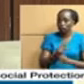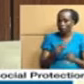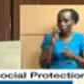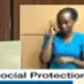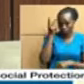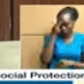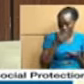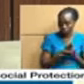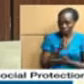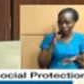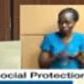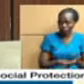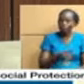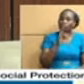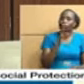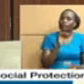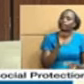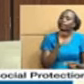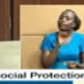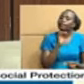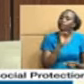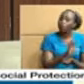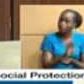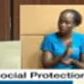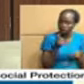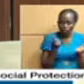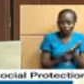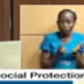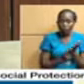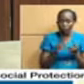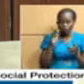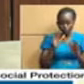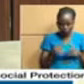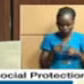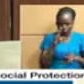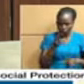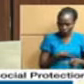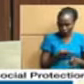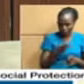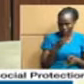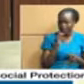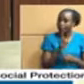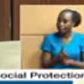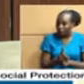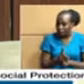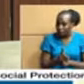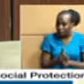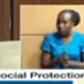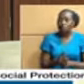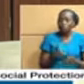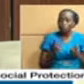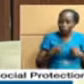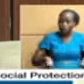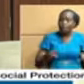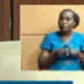in 2015. The Uganda Parliamentary Forum on Social Protection is of 2011. And we are